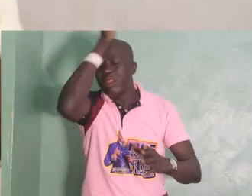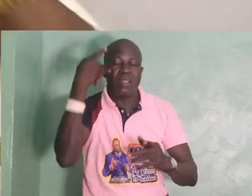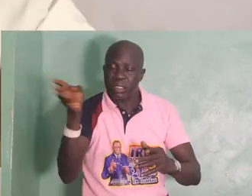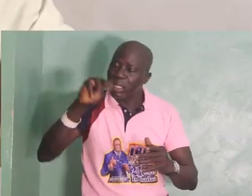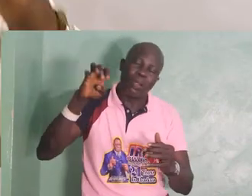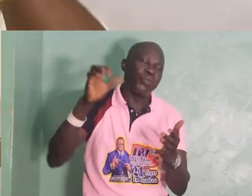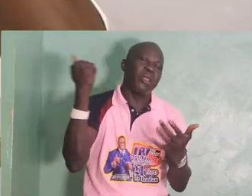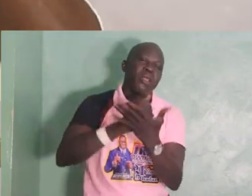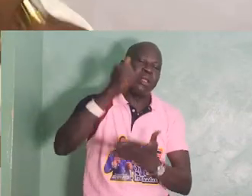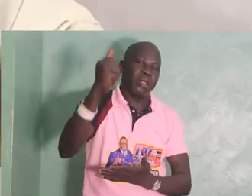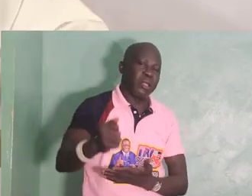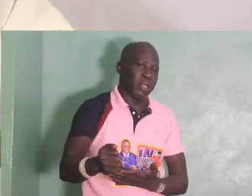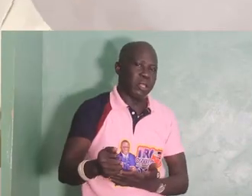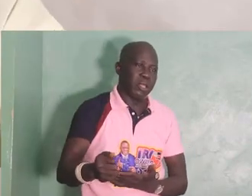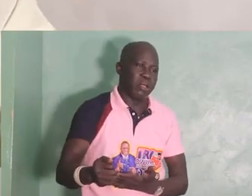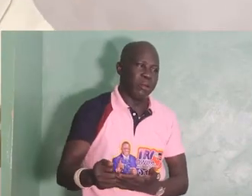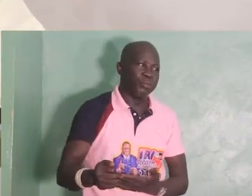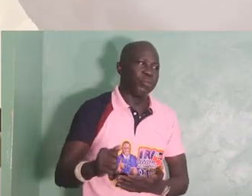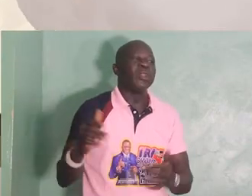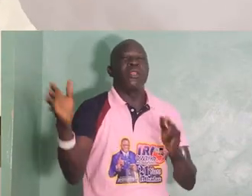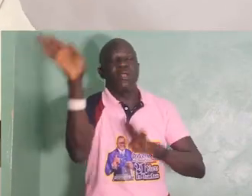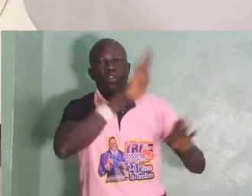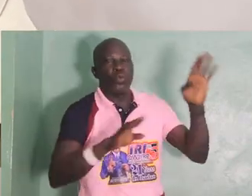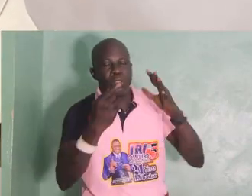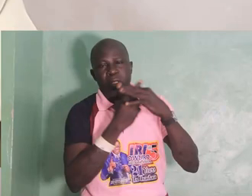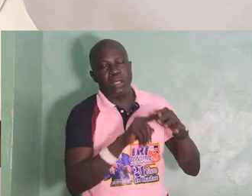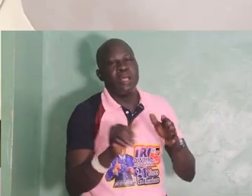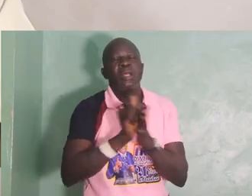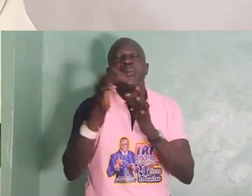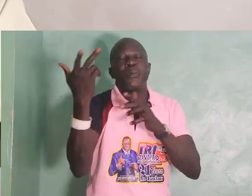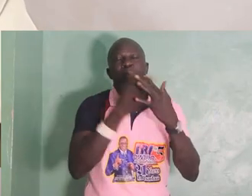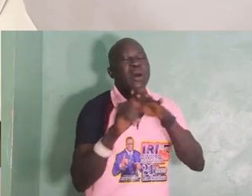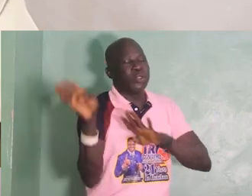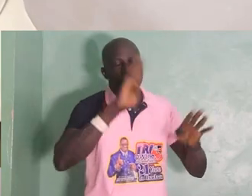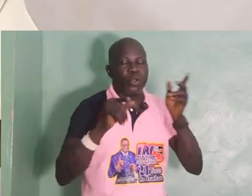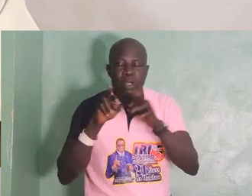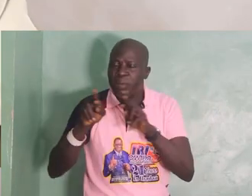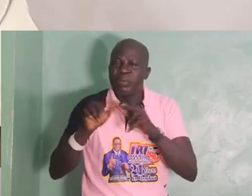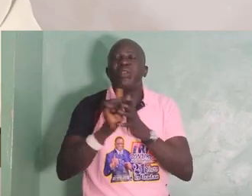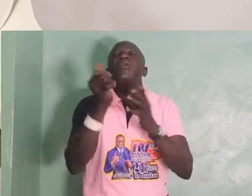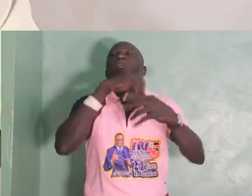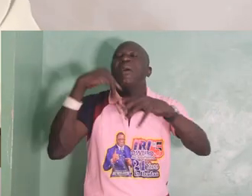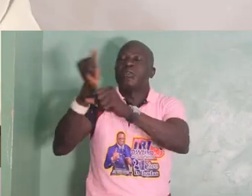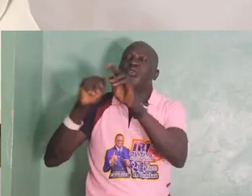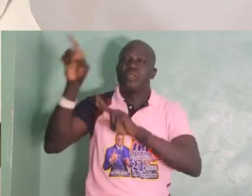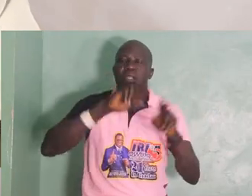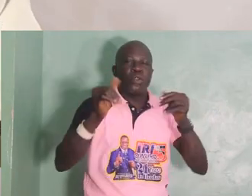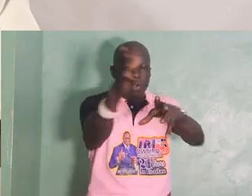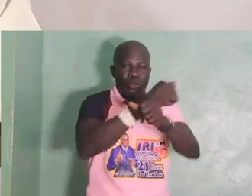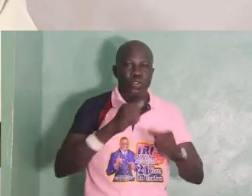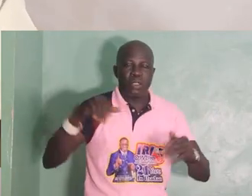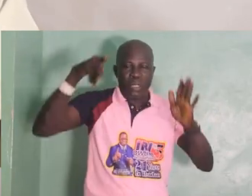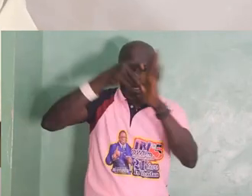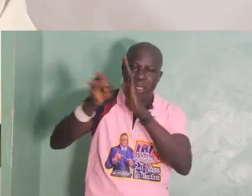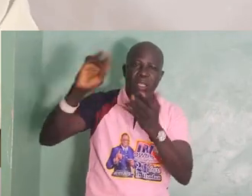Jesus. You see them no more forever. Battle do rain. Battle do rain. The battle that quench the light